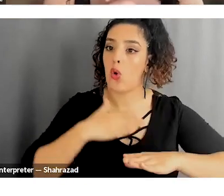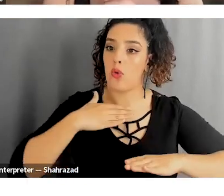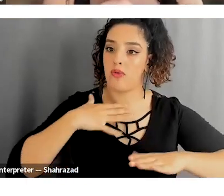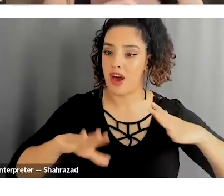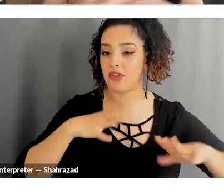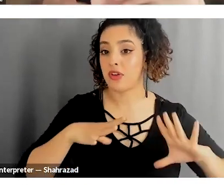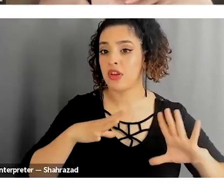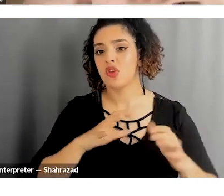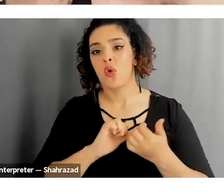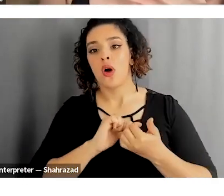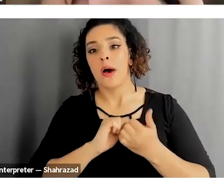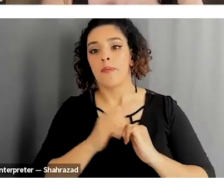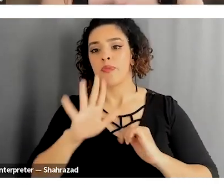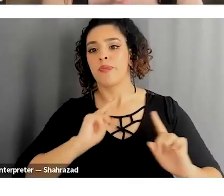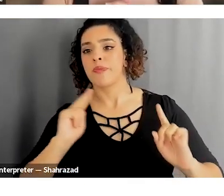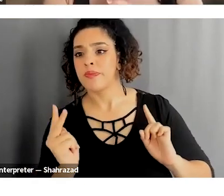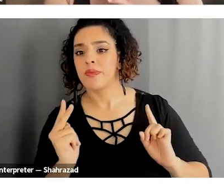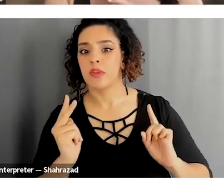being integrated into the fashion industry,